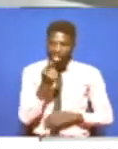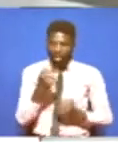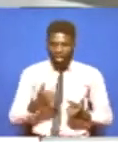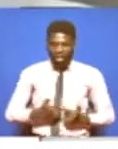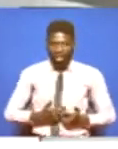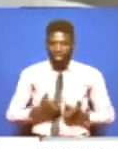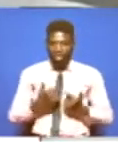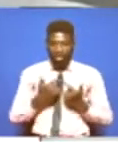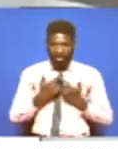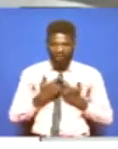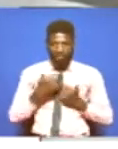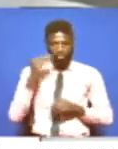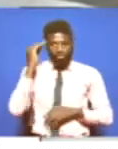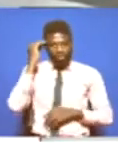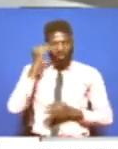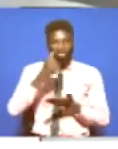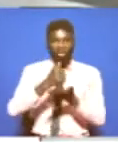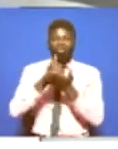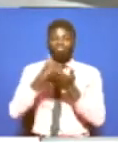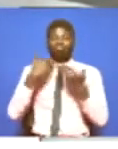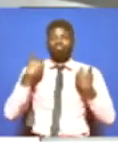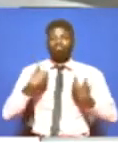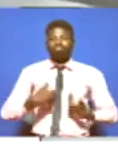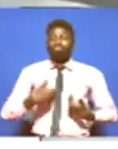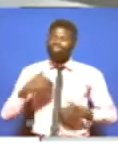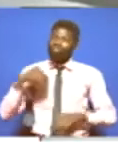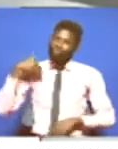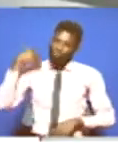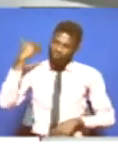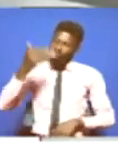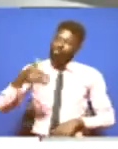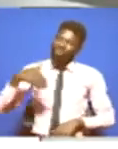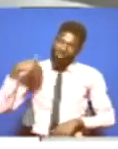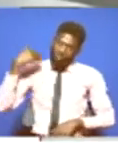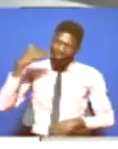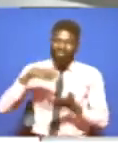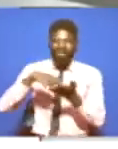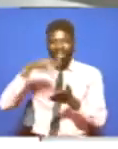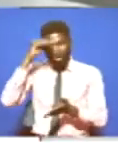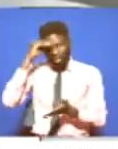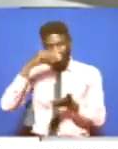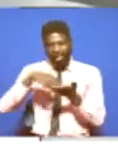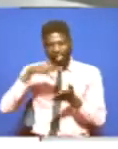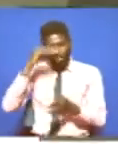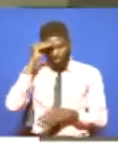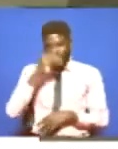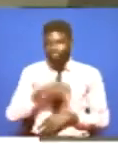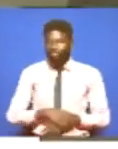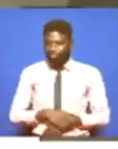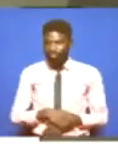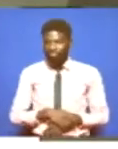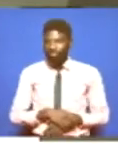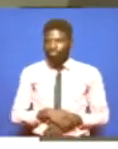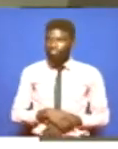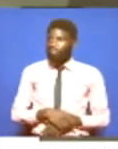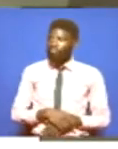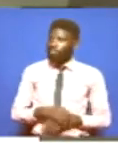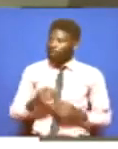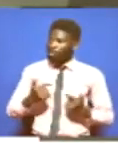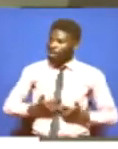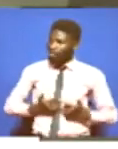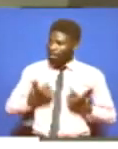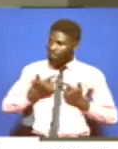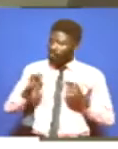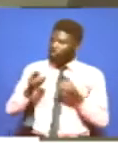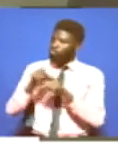I pick on every day, at least a paragraph for my intellect. And life itself is a school. It's a school. A